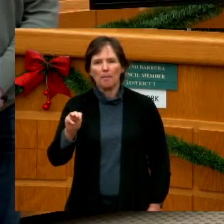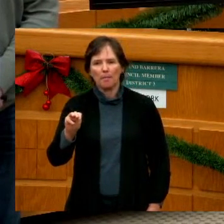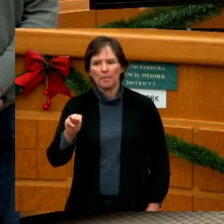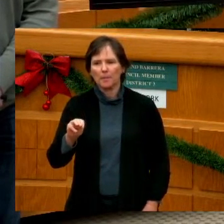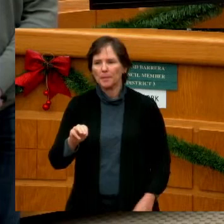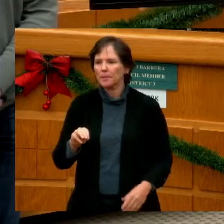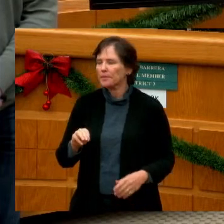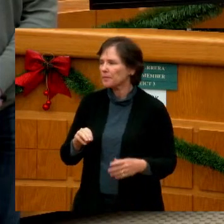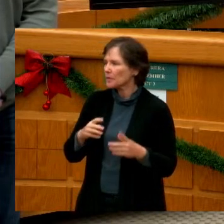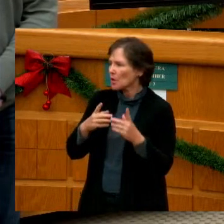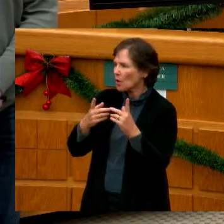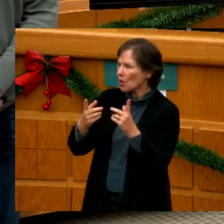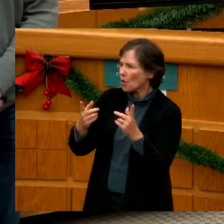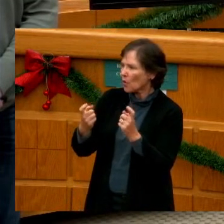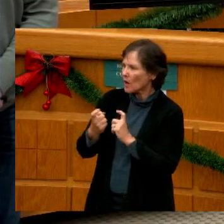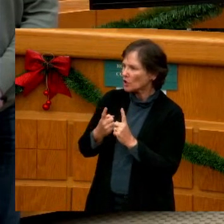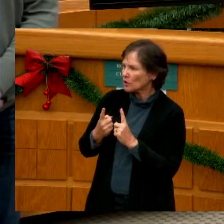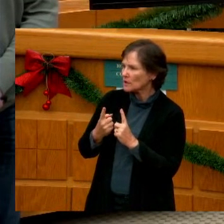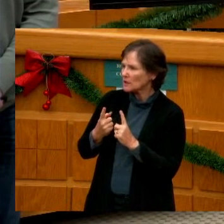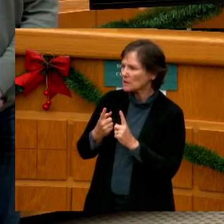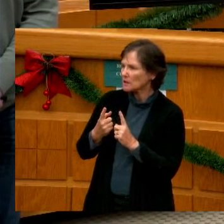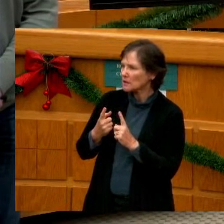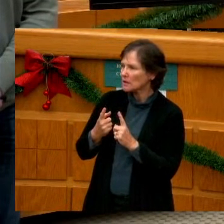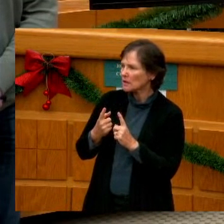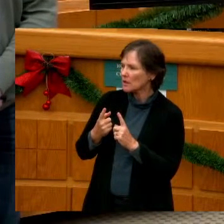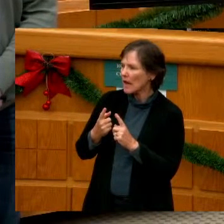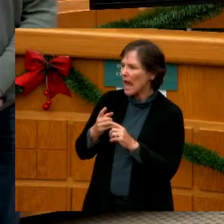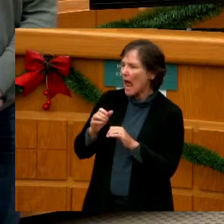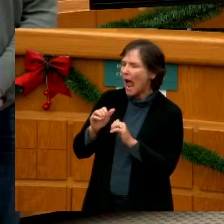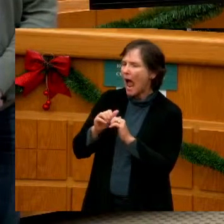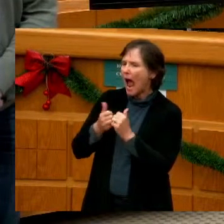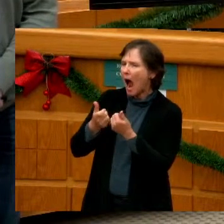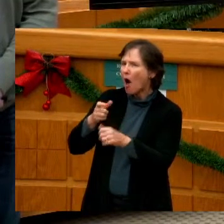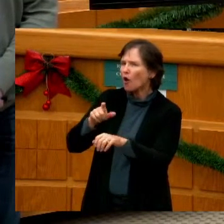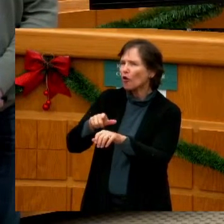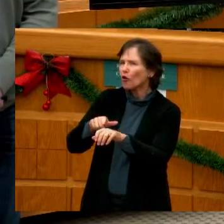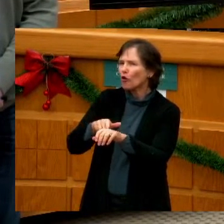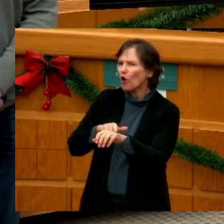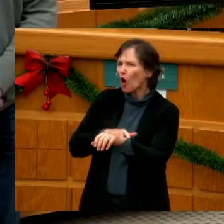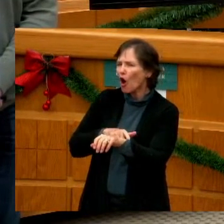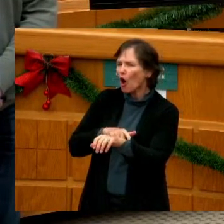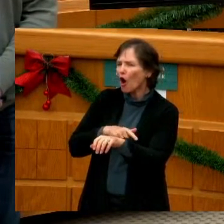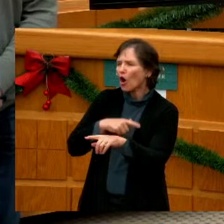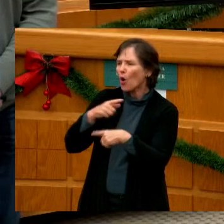And lastly, how long do you test positive for? Are you infectious for more than 3 weeks?